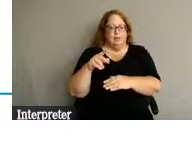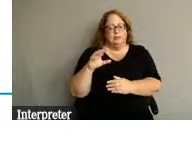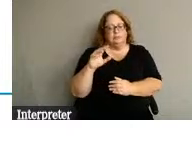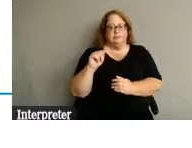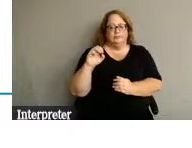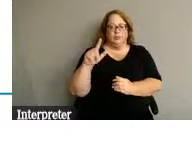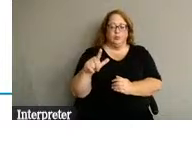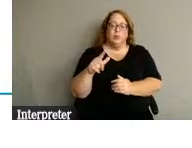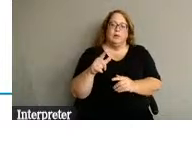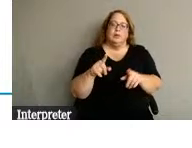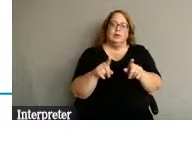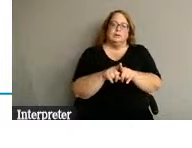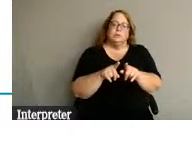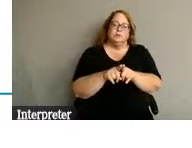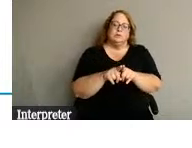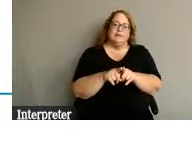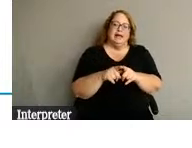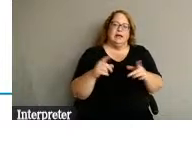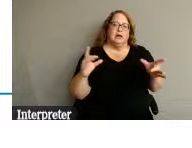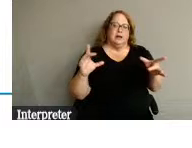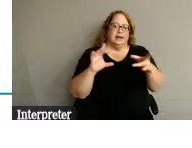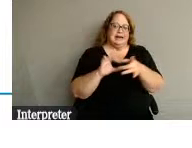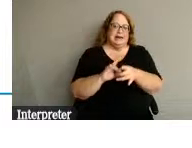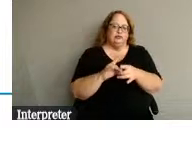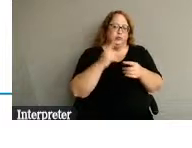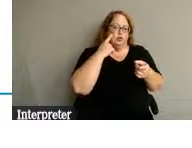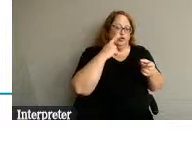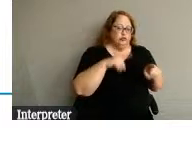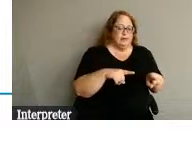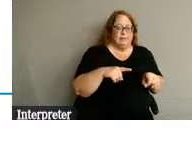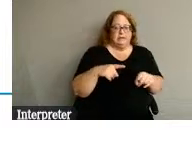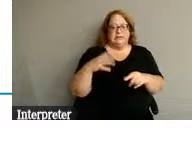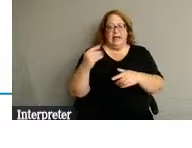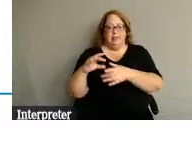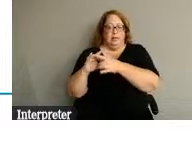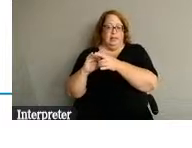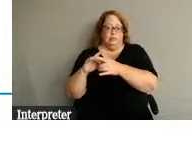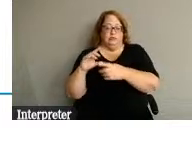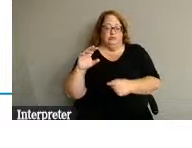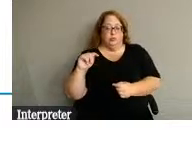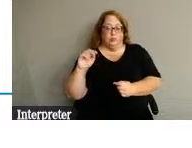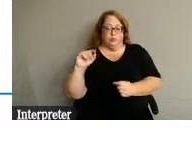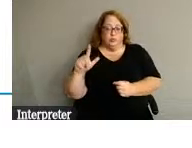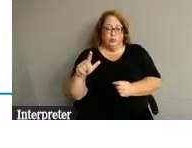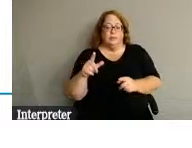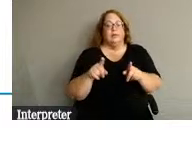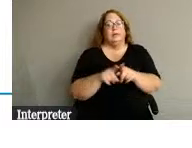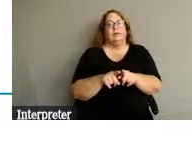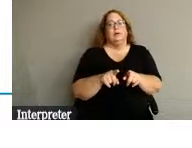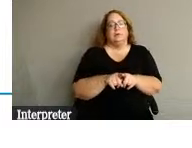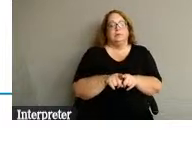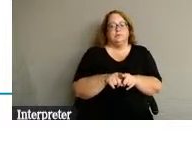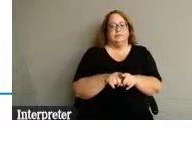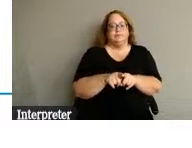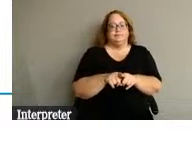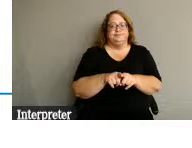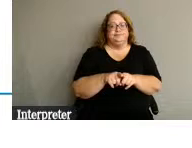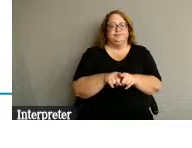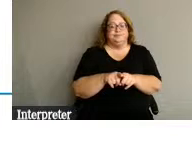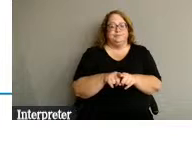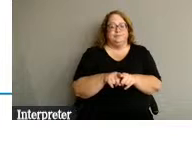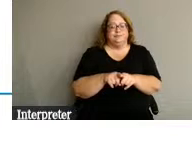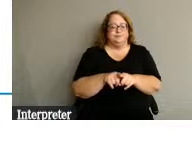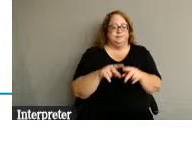as well as make some connections between the agreement and the principal collaboration tool. And then we also want to take a